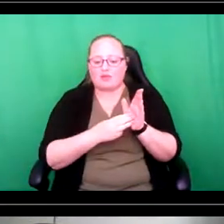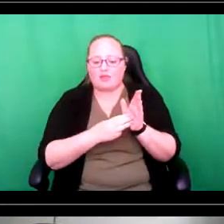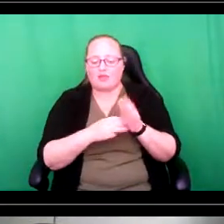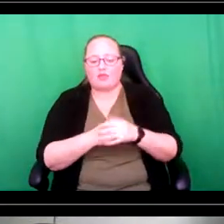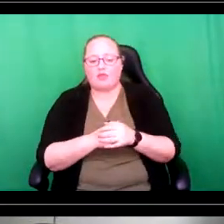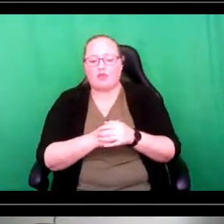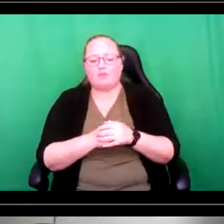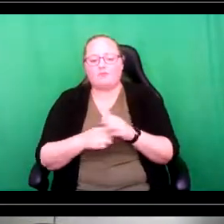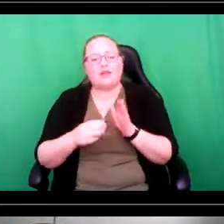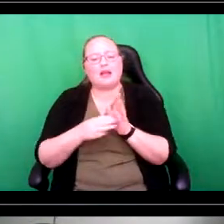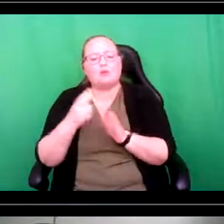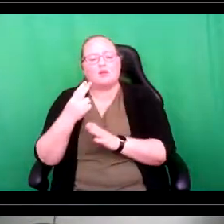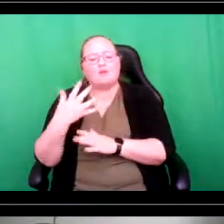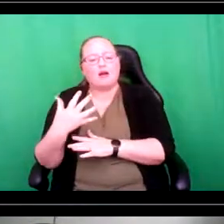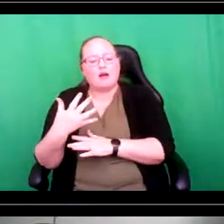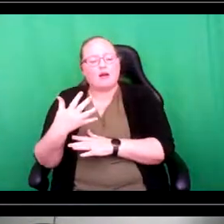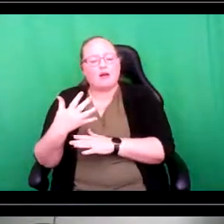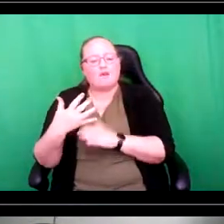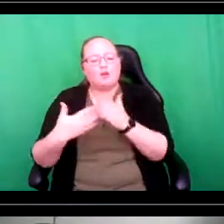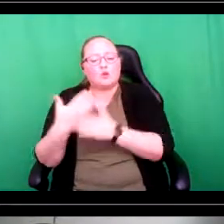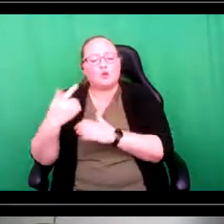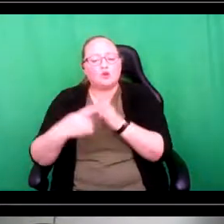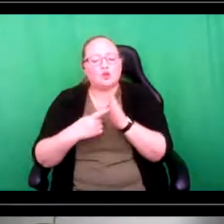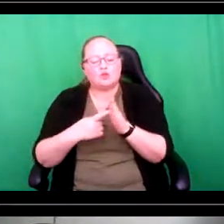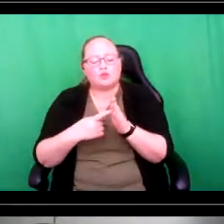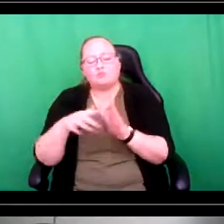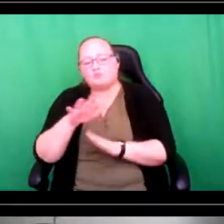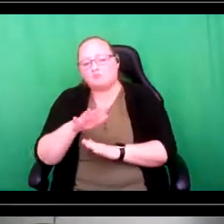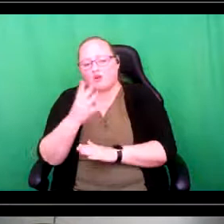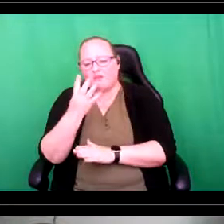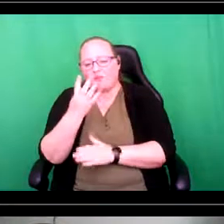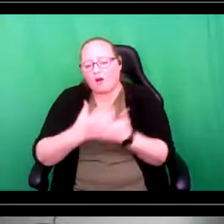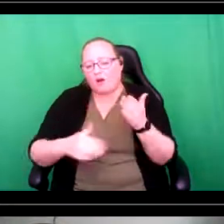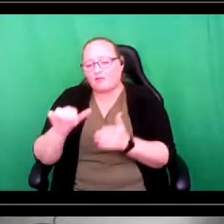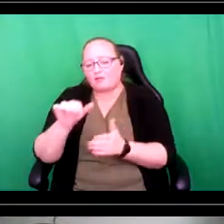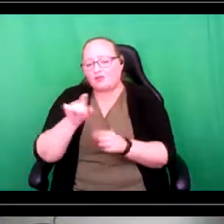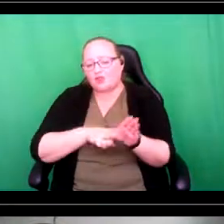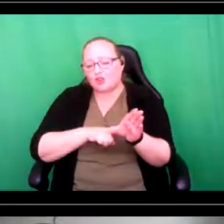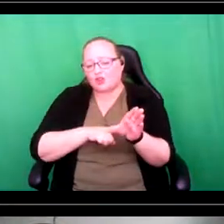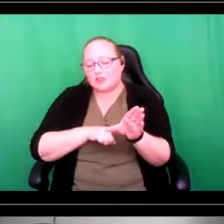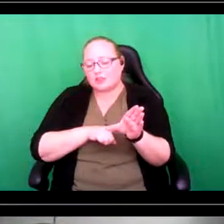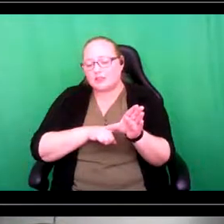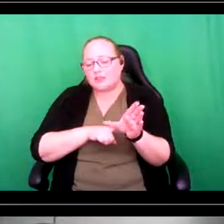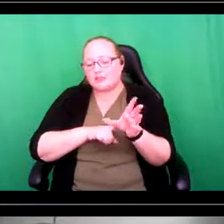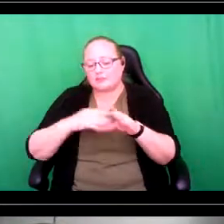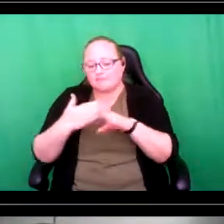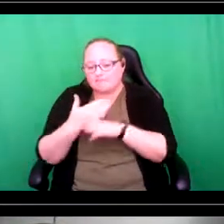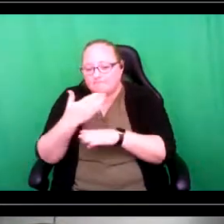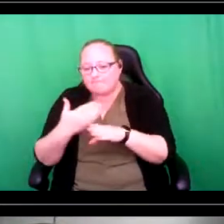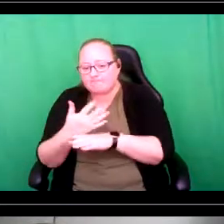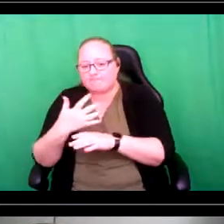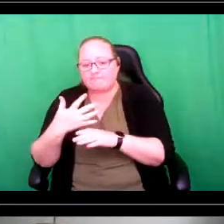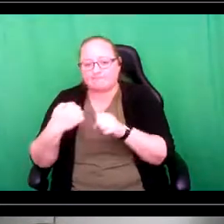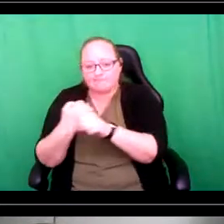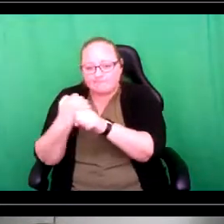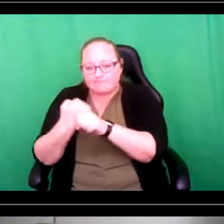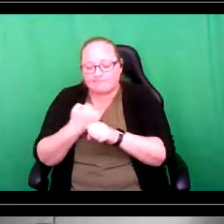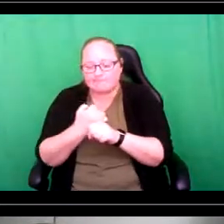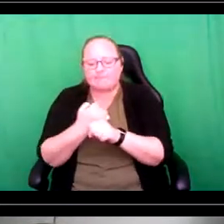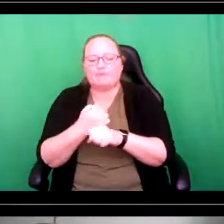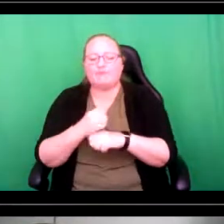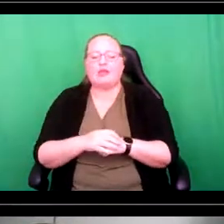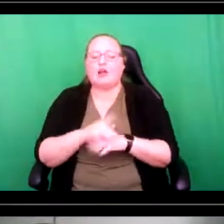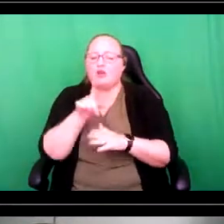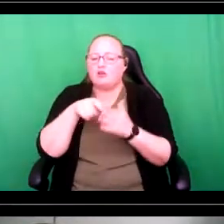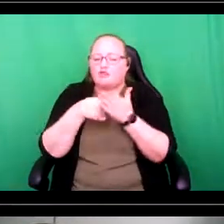they're approximately 4.5 years. What I would recommend really is a significant amount of